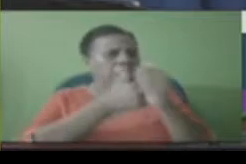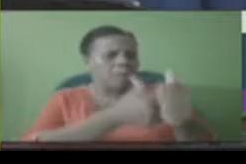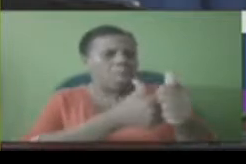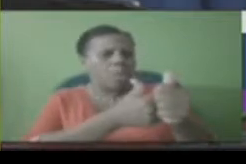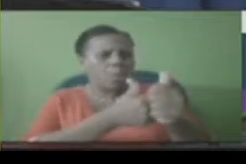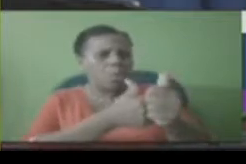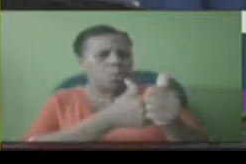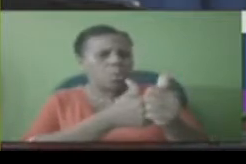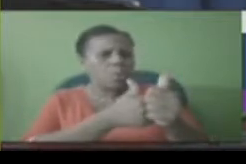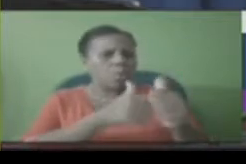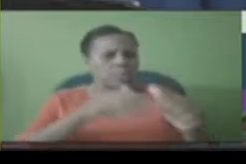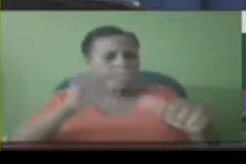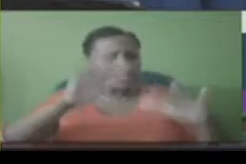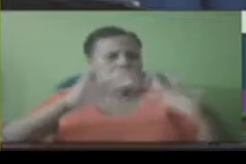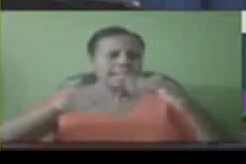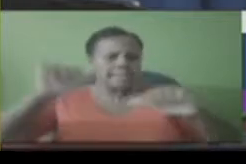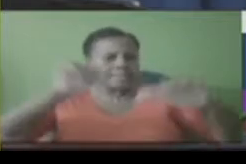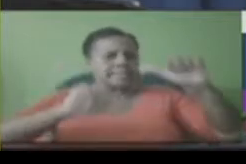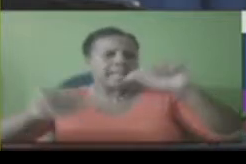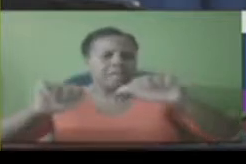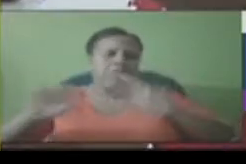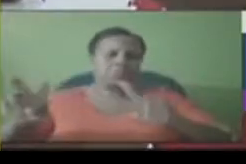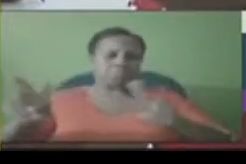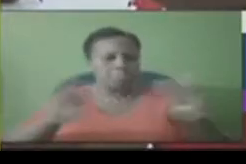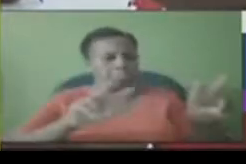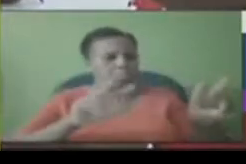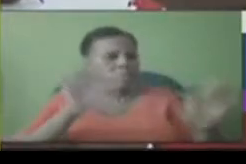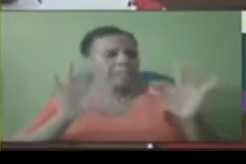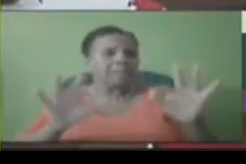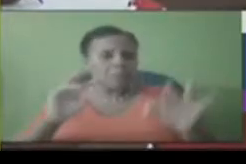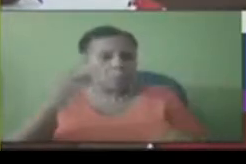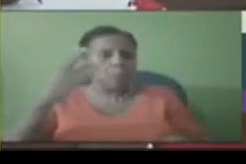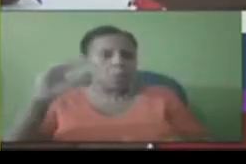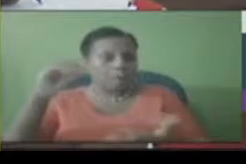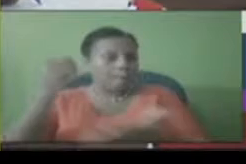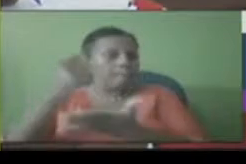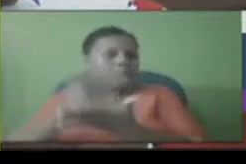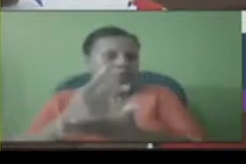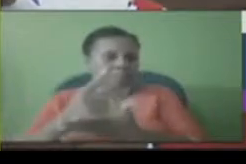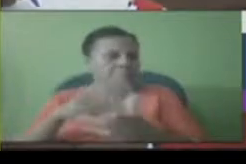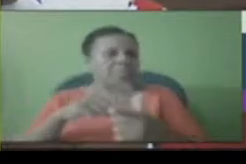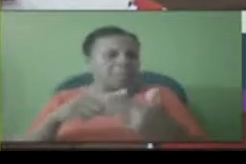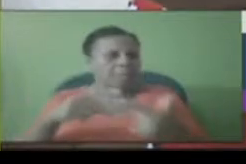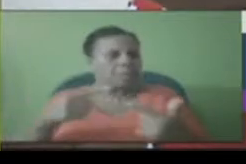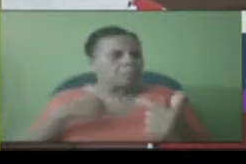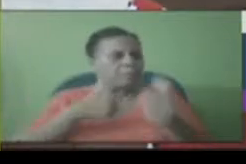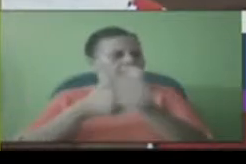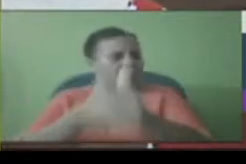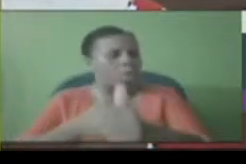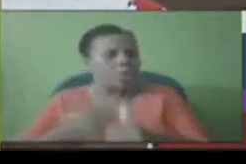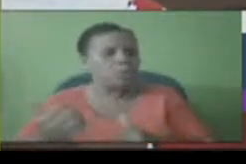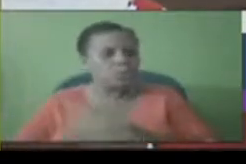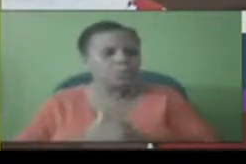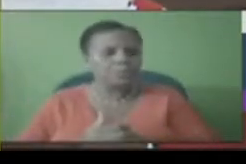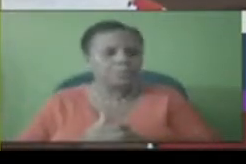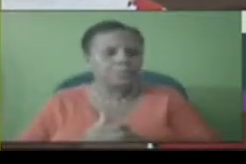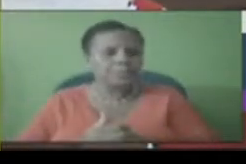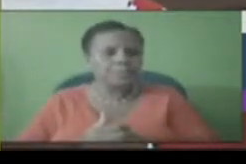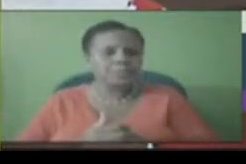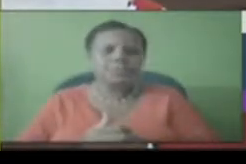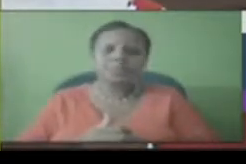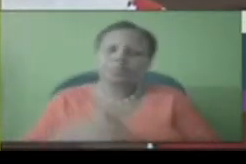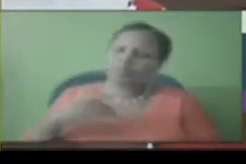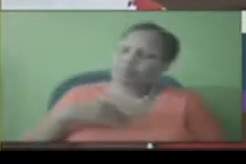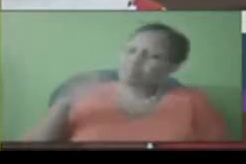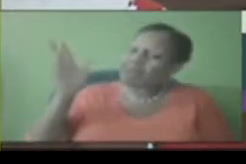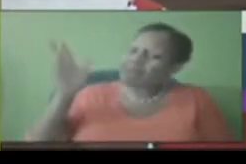went along with it. And I was also informed that doctors were in fact using it prior to the approval. Did